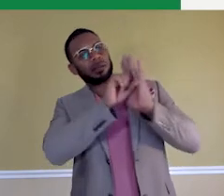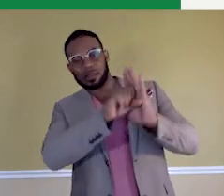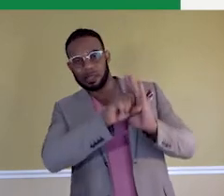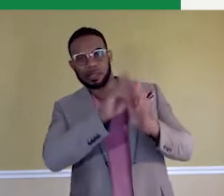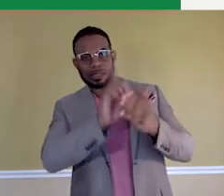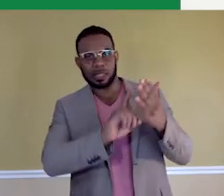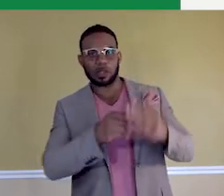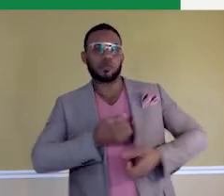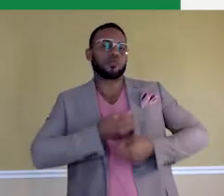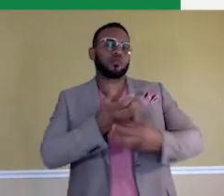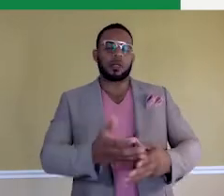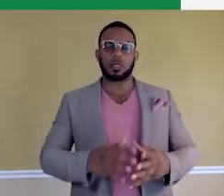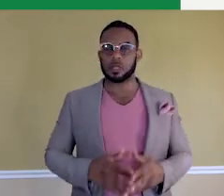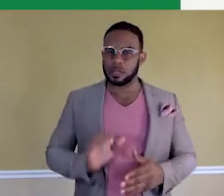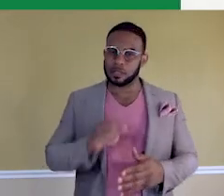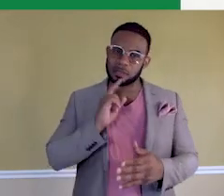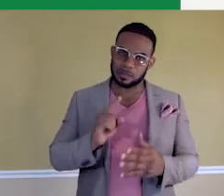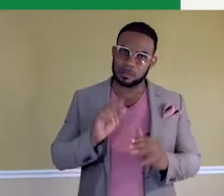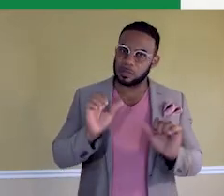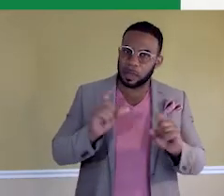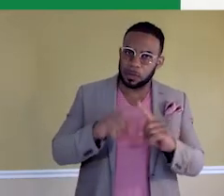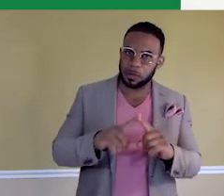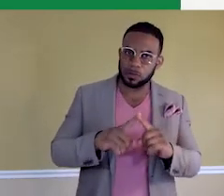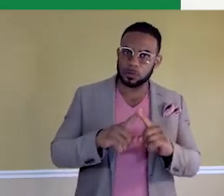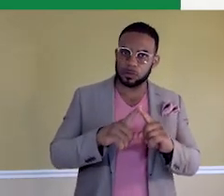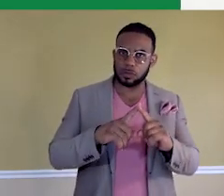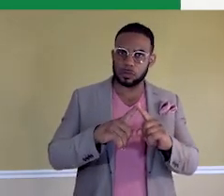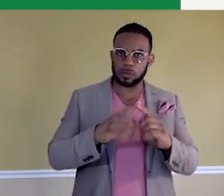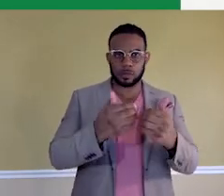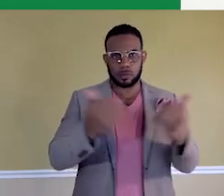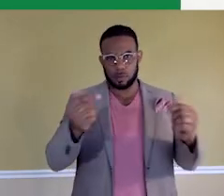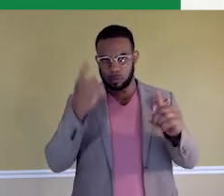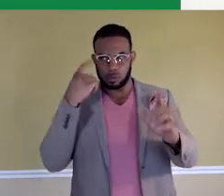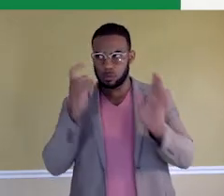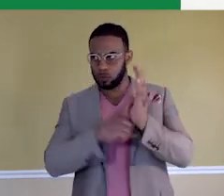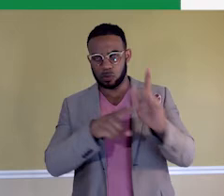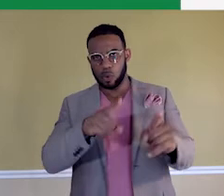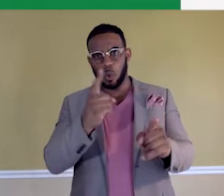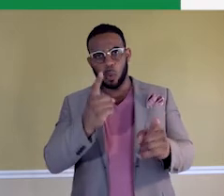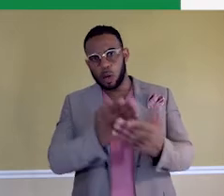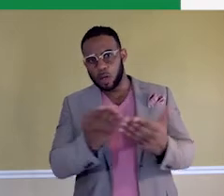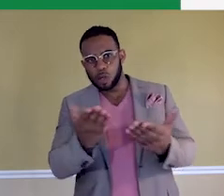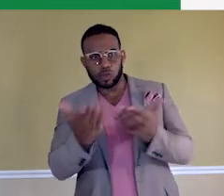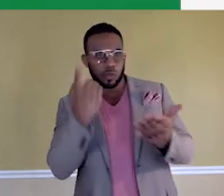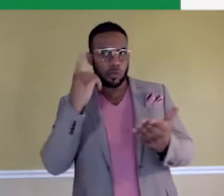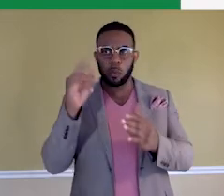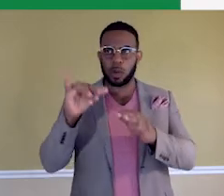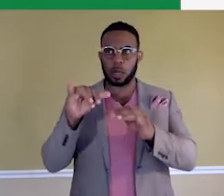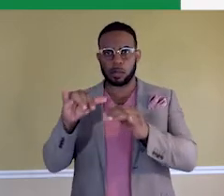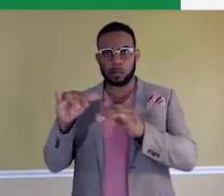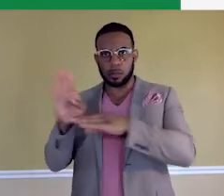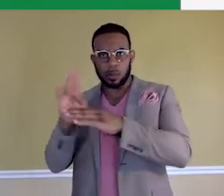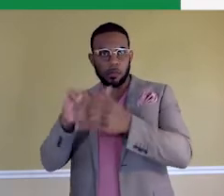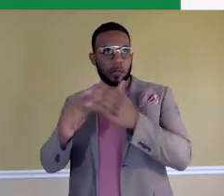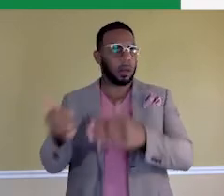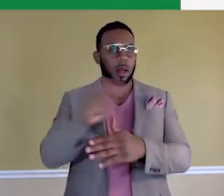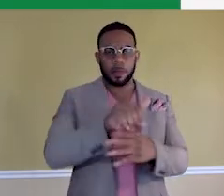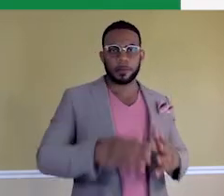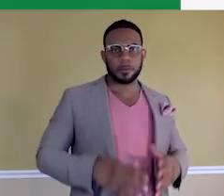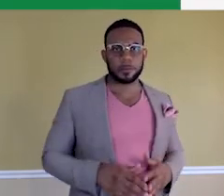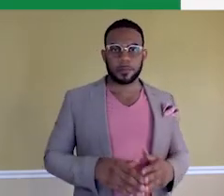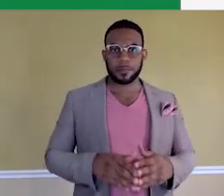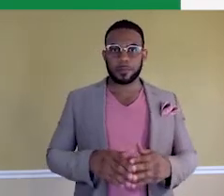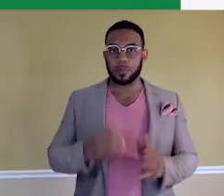design, or expression which is capable of distinguishing the goods or services of one enterprise from those of the other person.